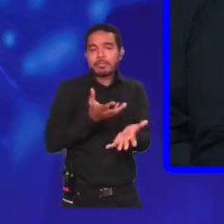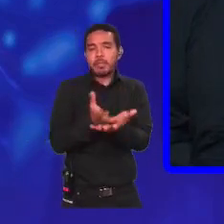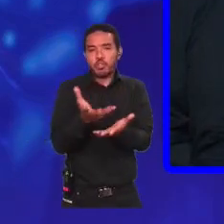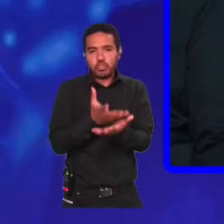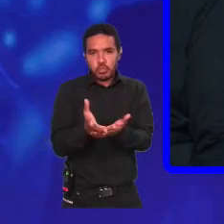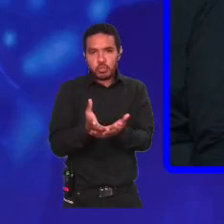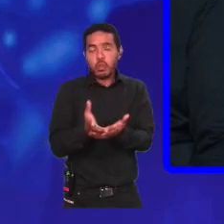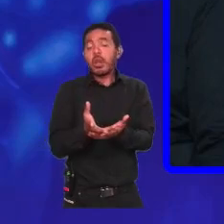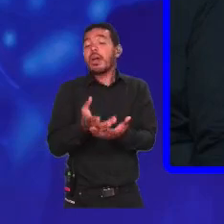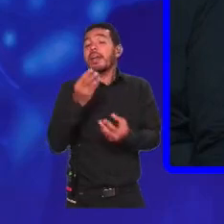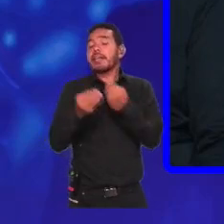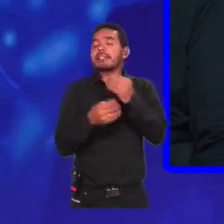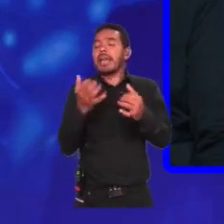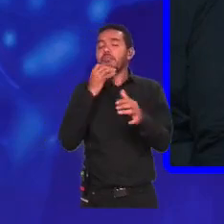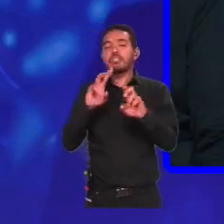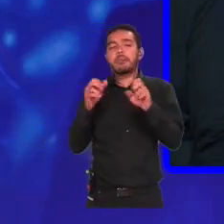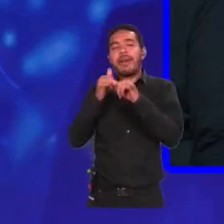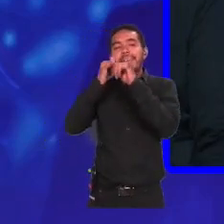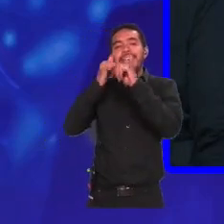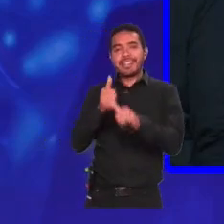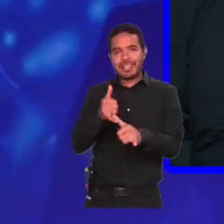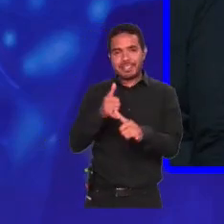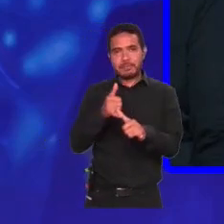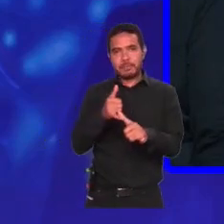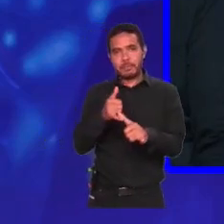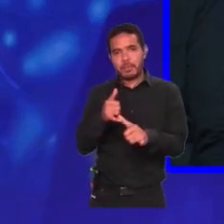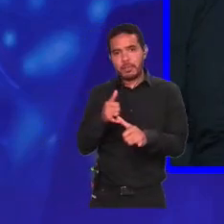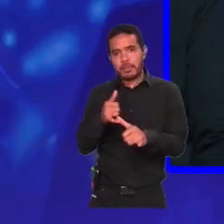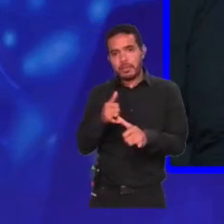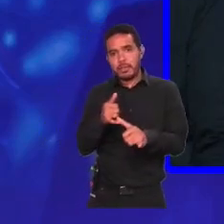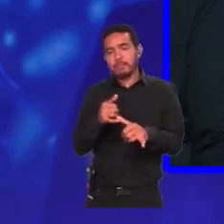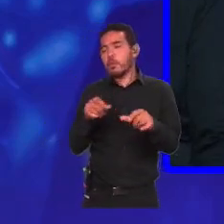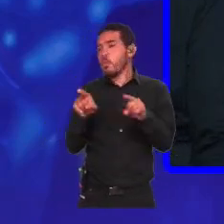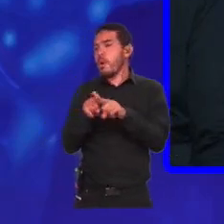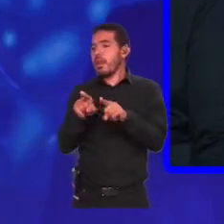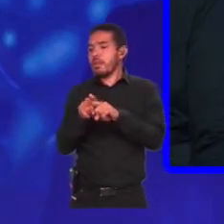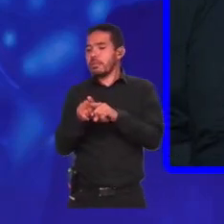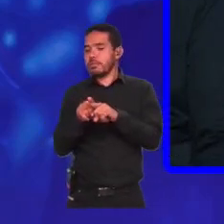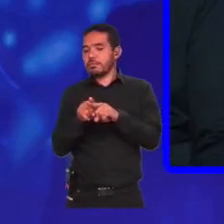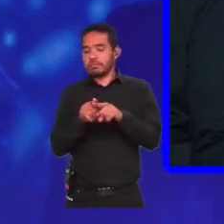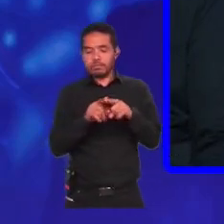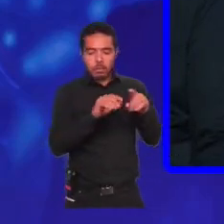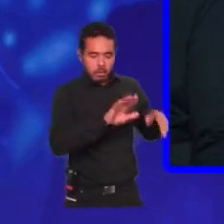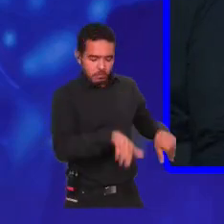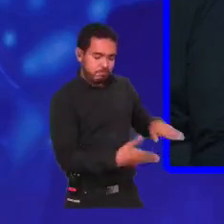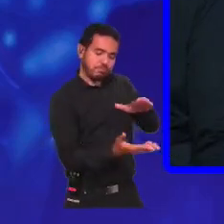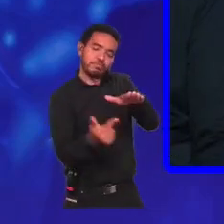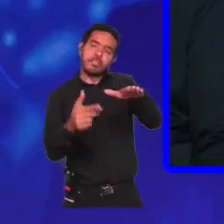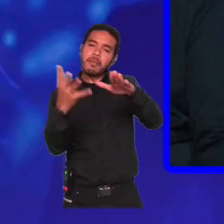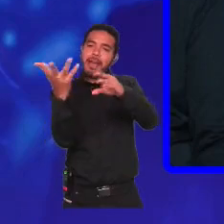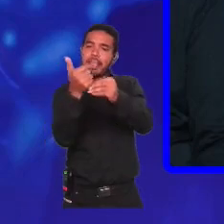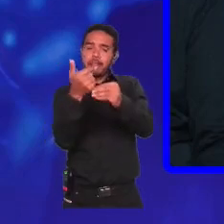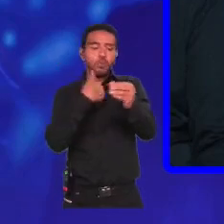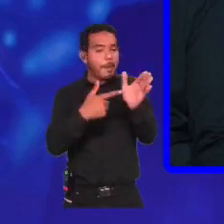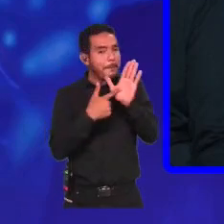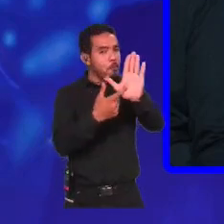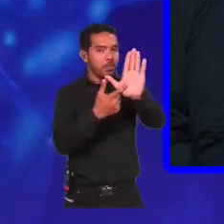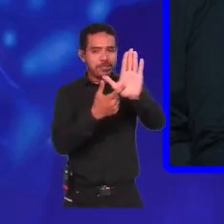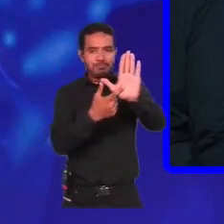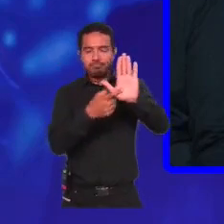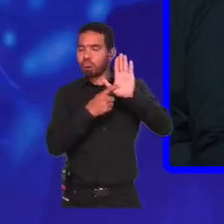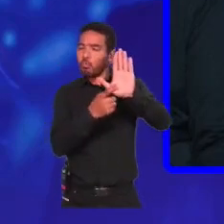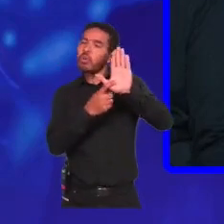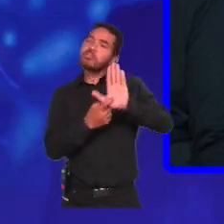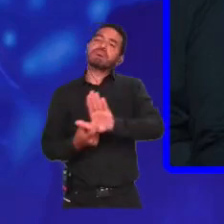position, you kind of, it's kind of like an art portfolio idea, but put something together out there that you know, on GitHub or whatever, that we